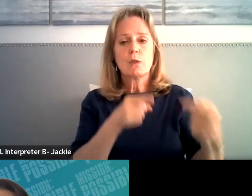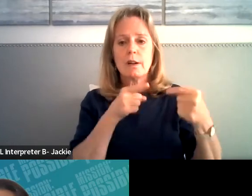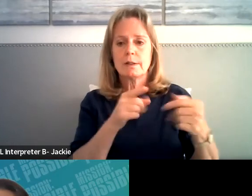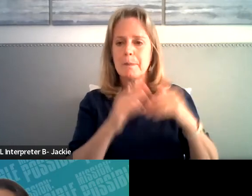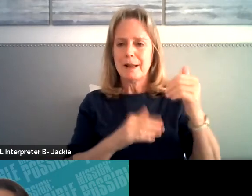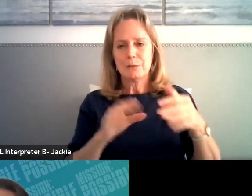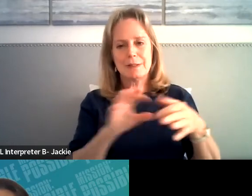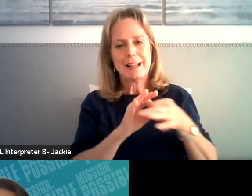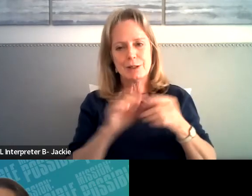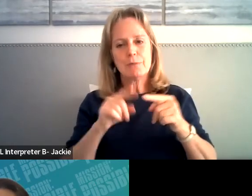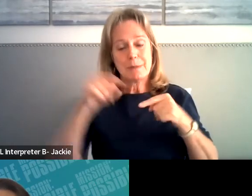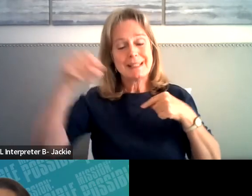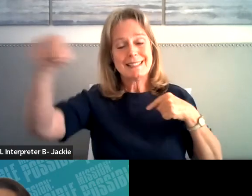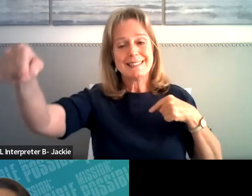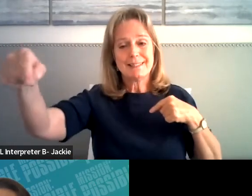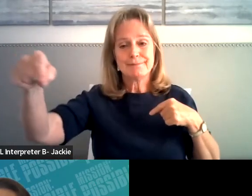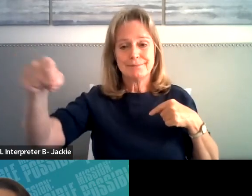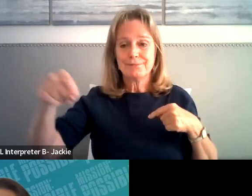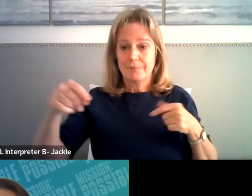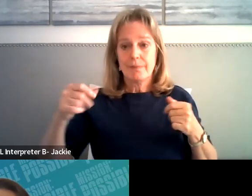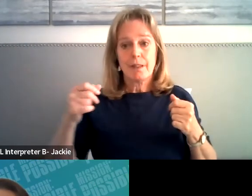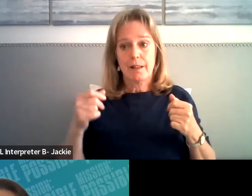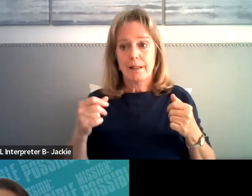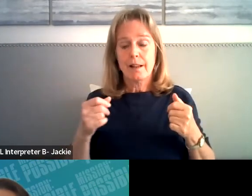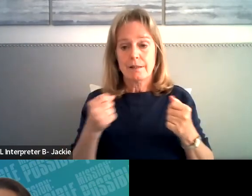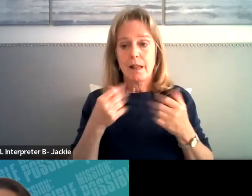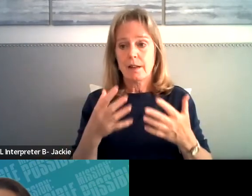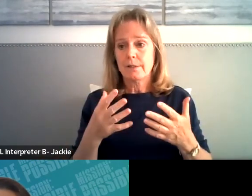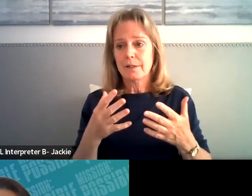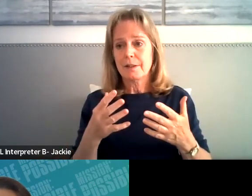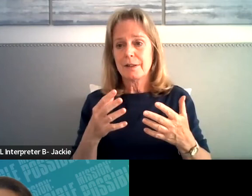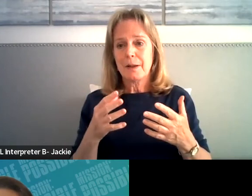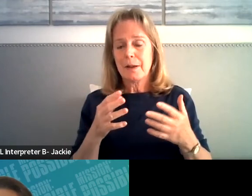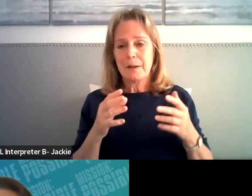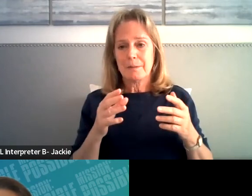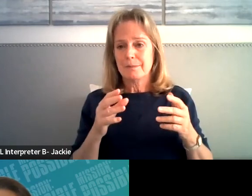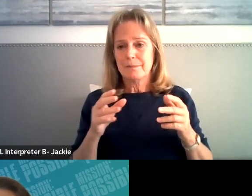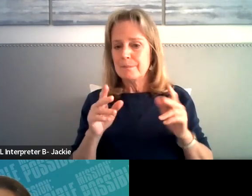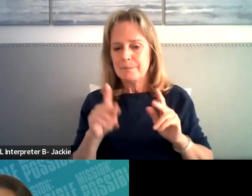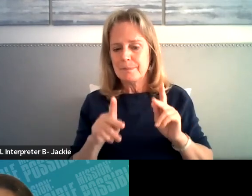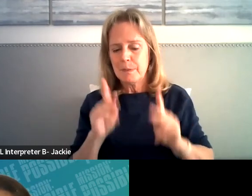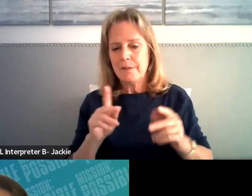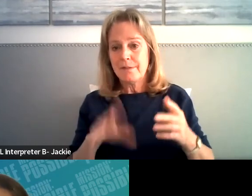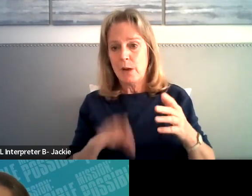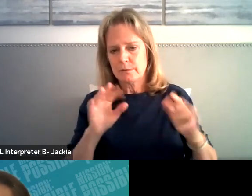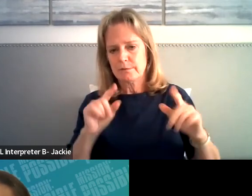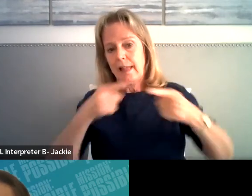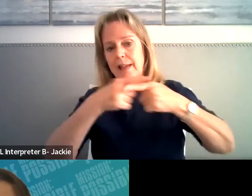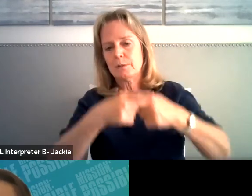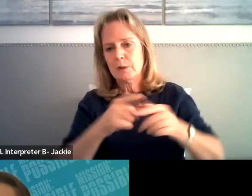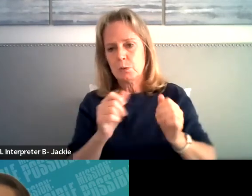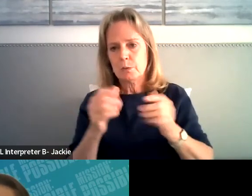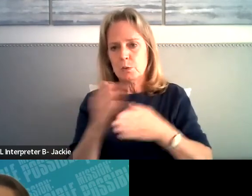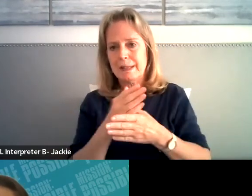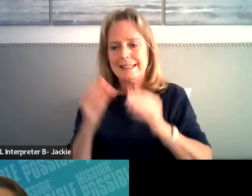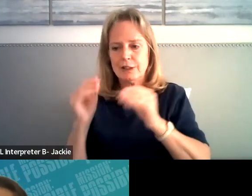relationship from a distance. There are a lot of dramas, personality clashes between teaching staff and the site administrators, and